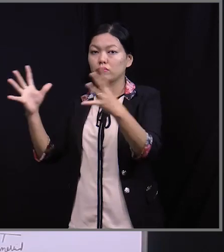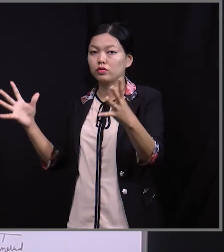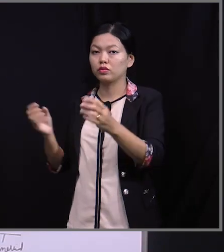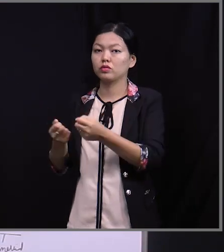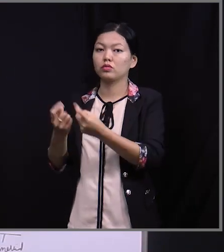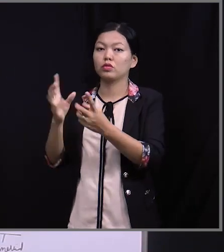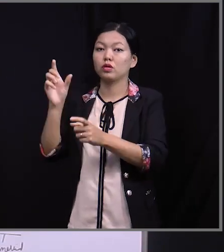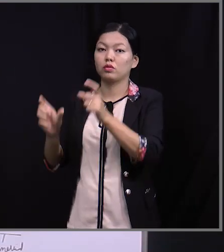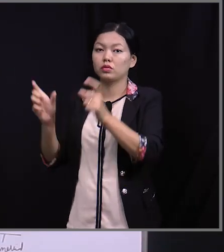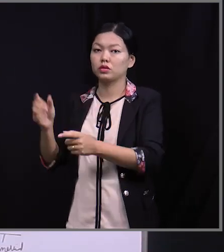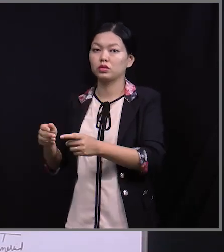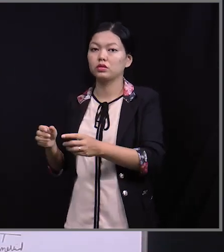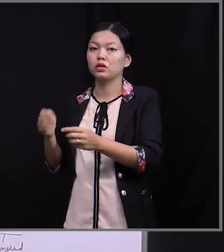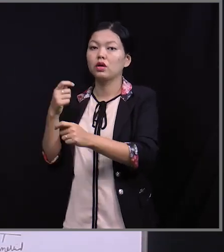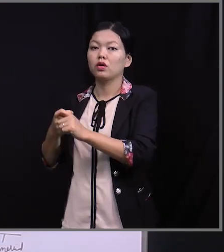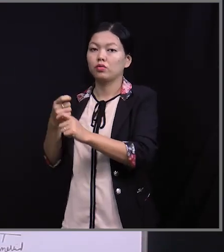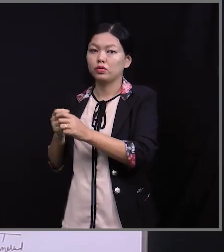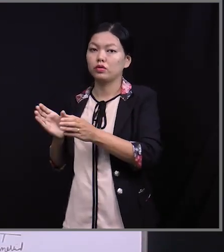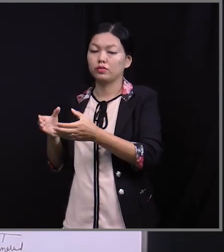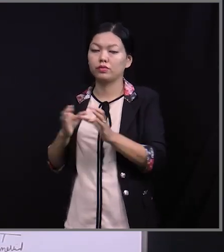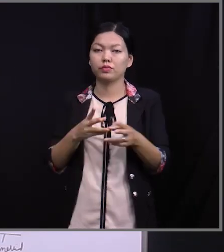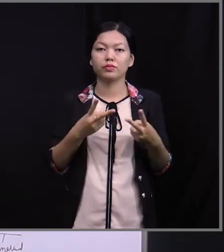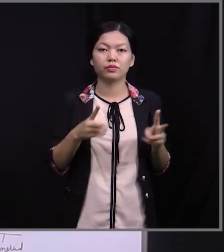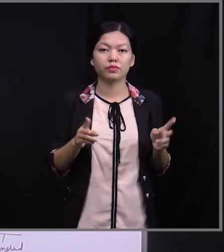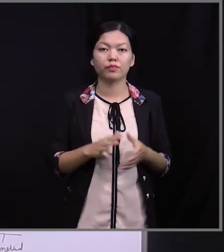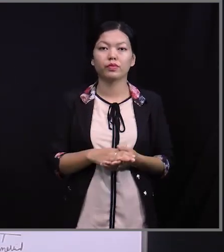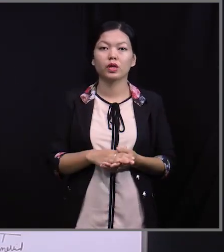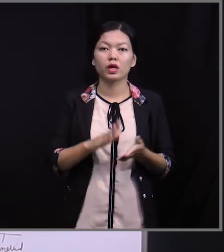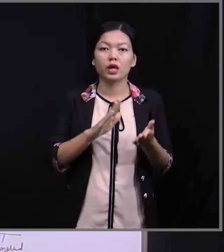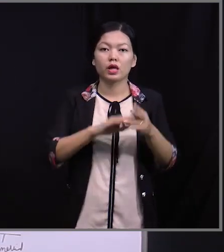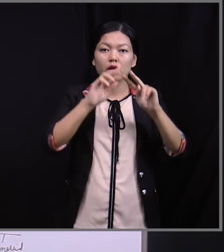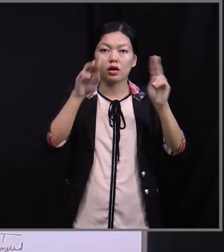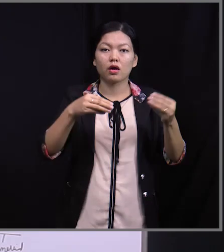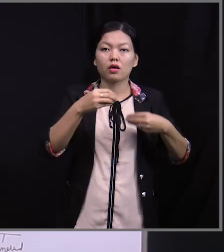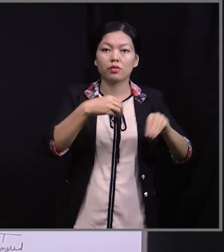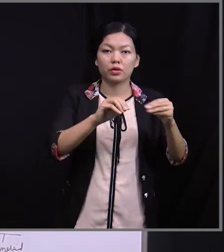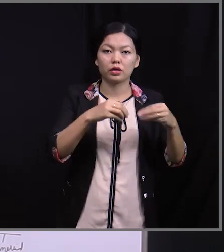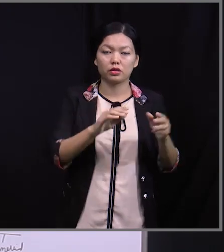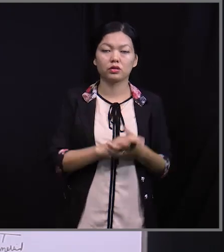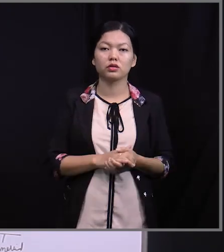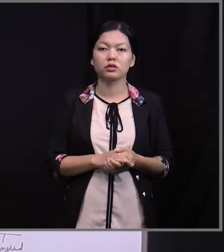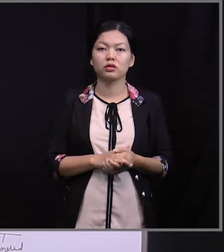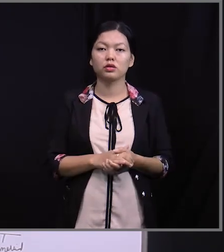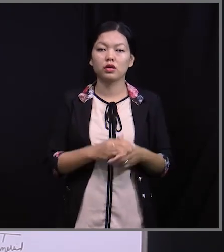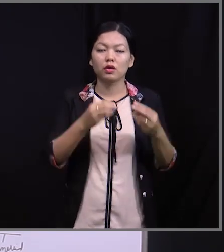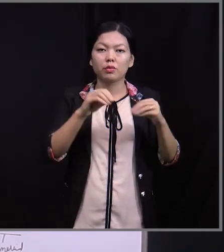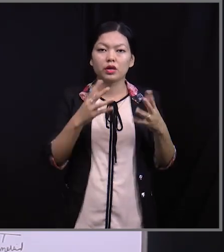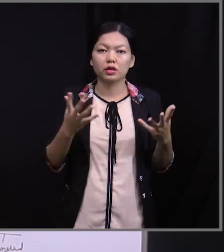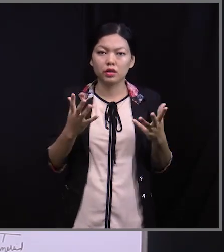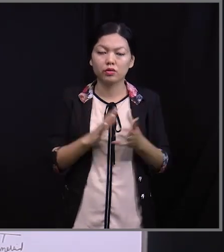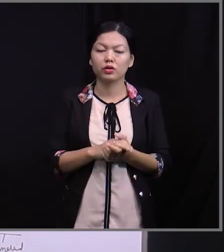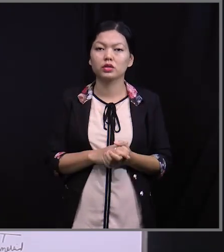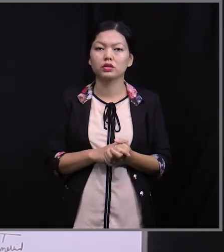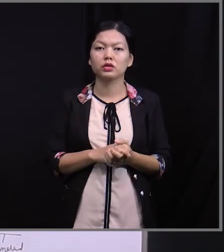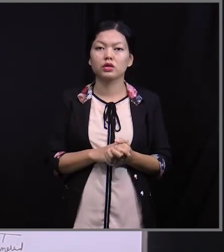marketing. Marketing is the distribution or movement of goods from the producer to the